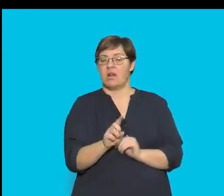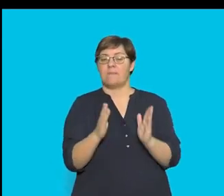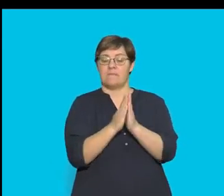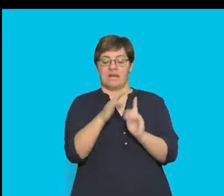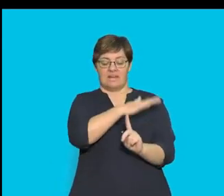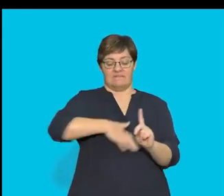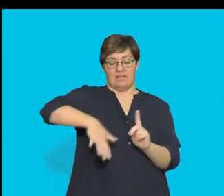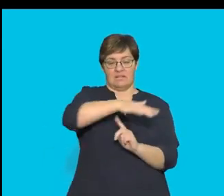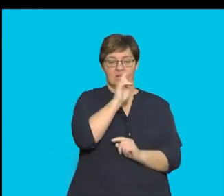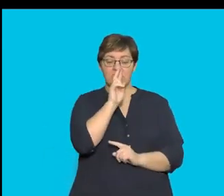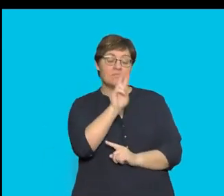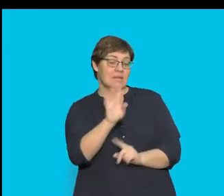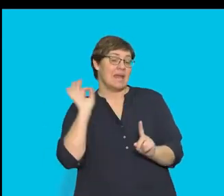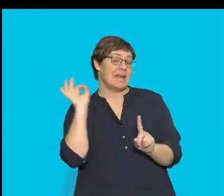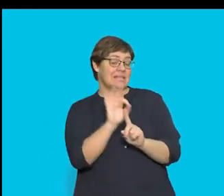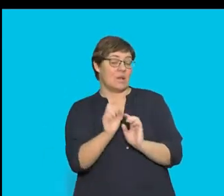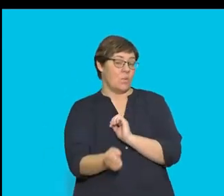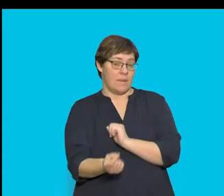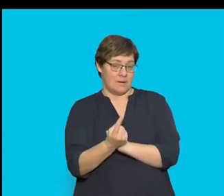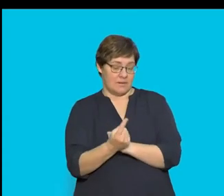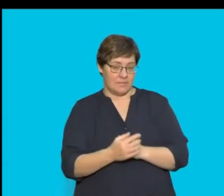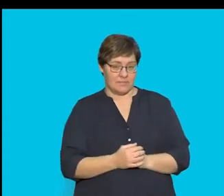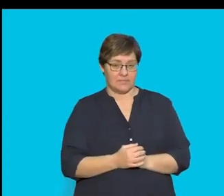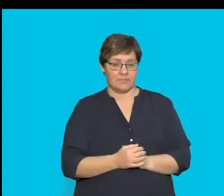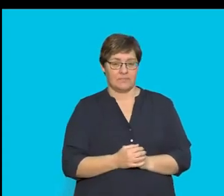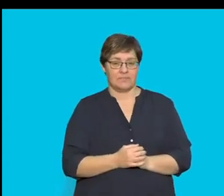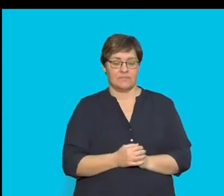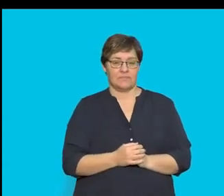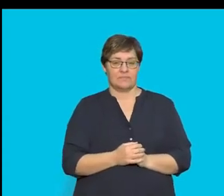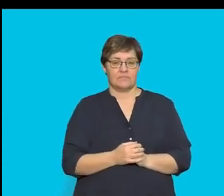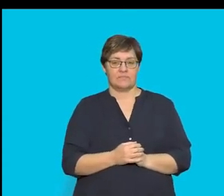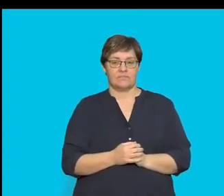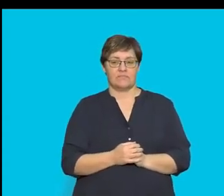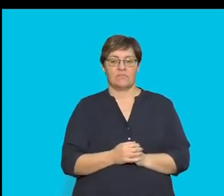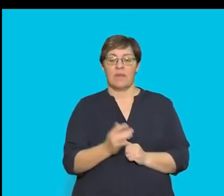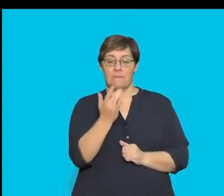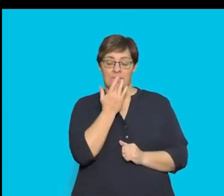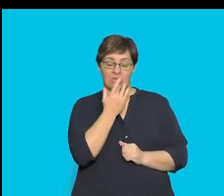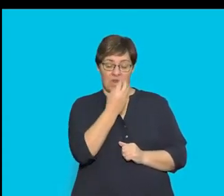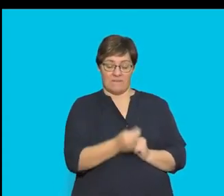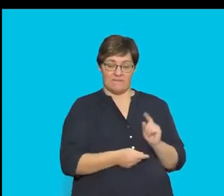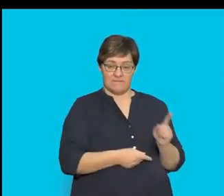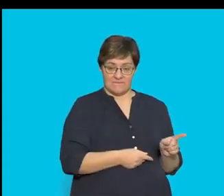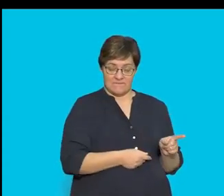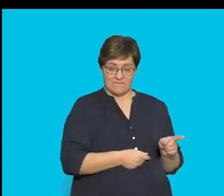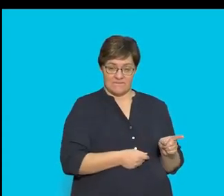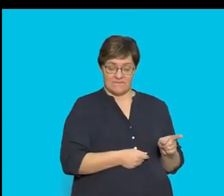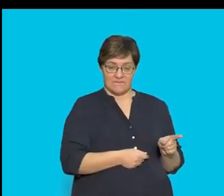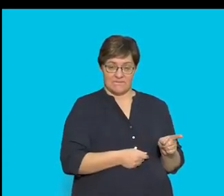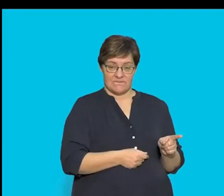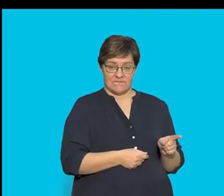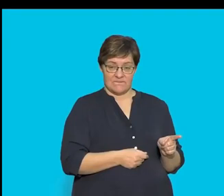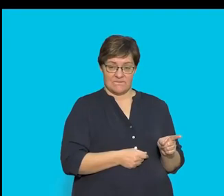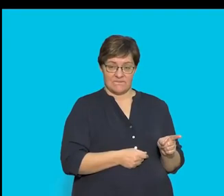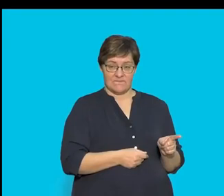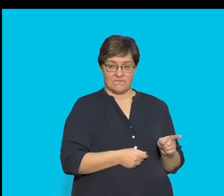and see exactly what's happening here. We have a battery and a conducting wire. Recognize that